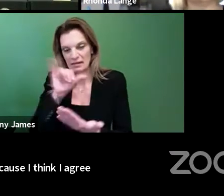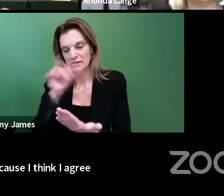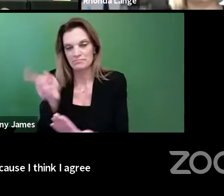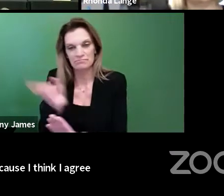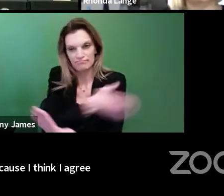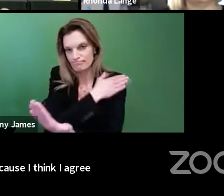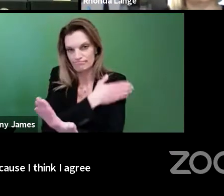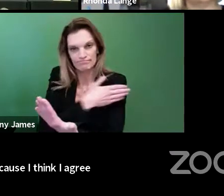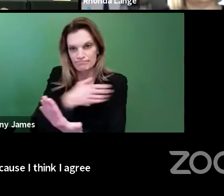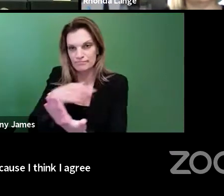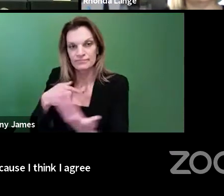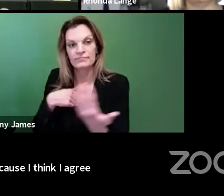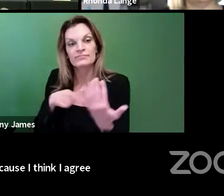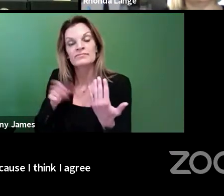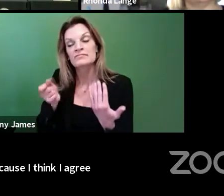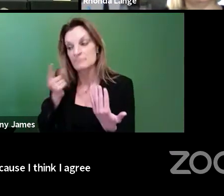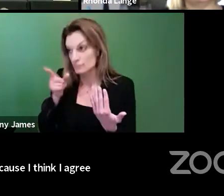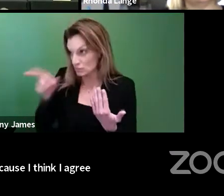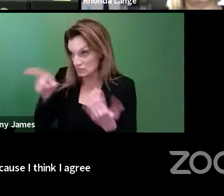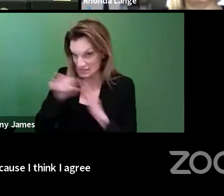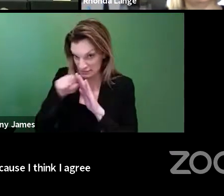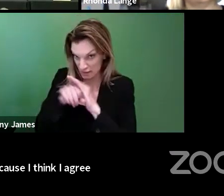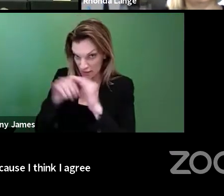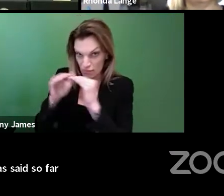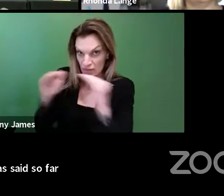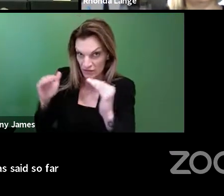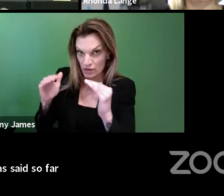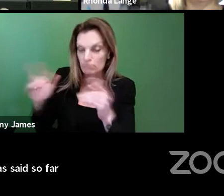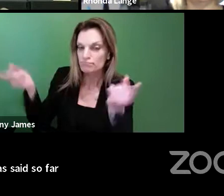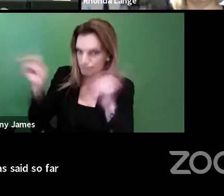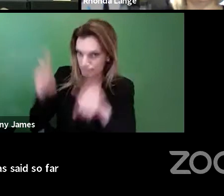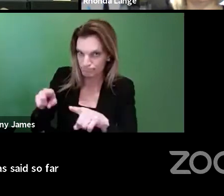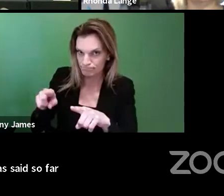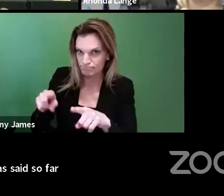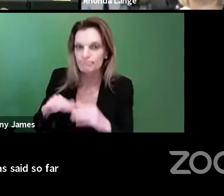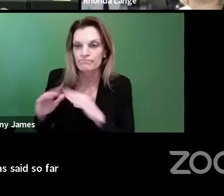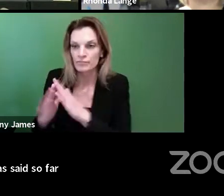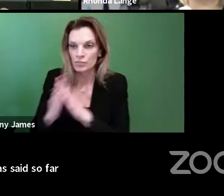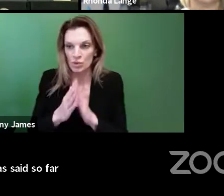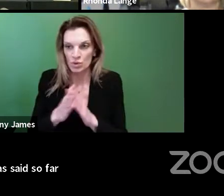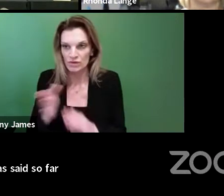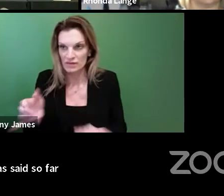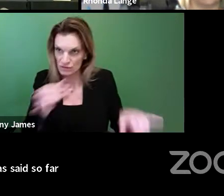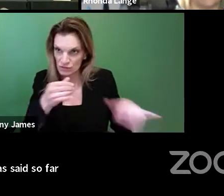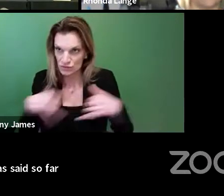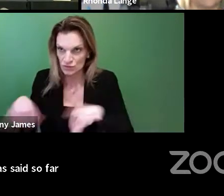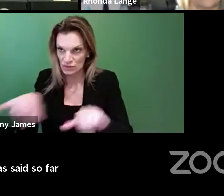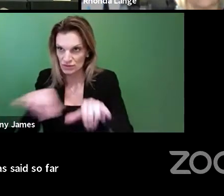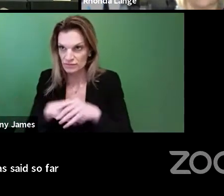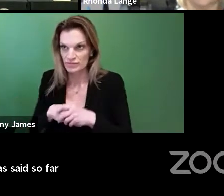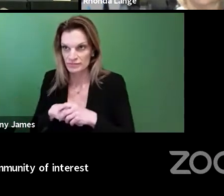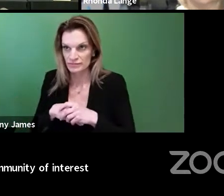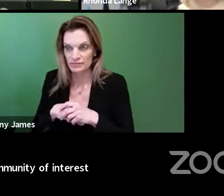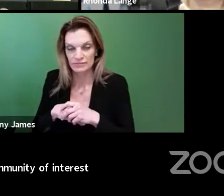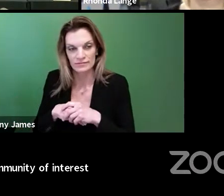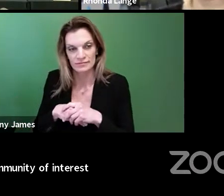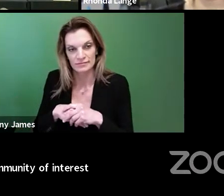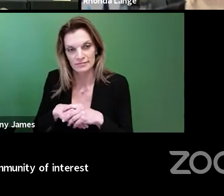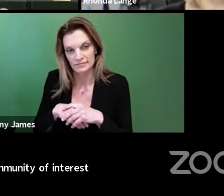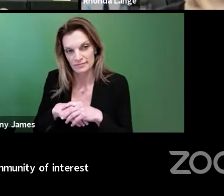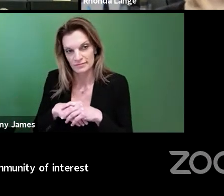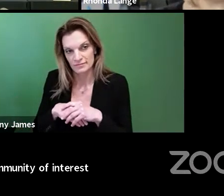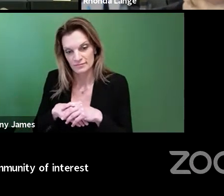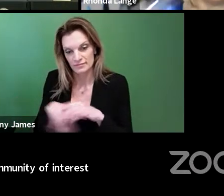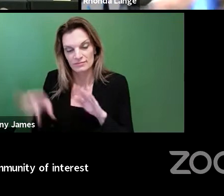far at the state level, that our community of interest more shifts to the south than the north when it comes